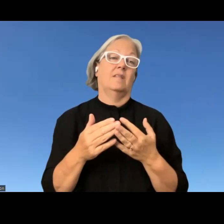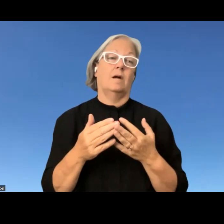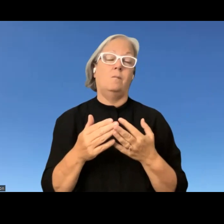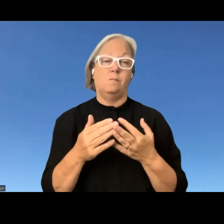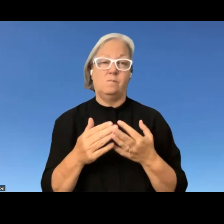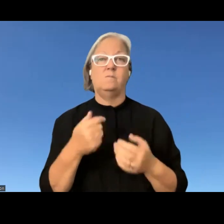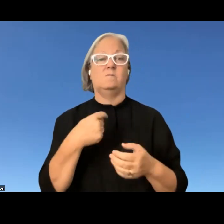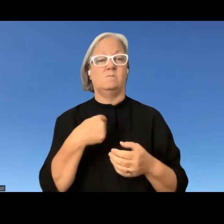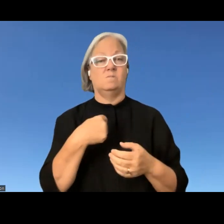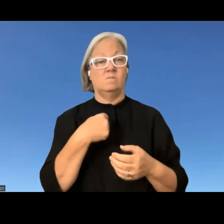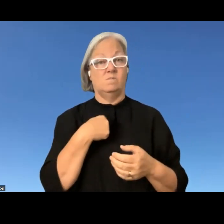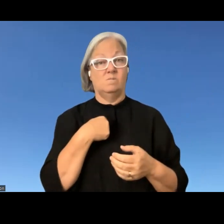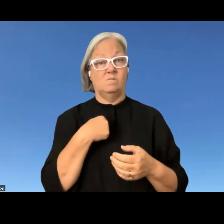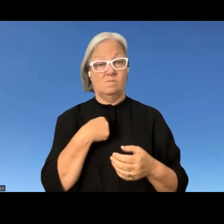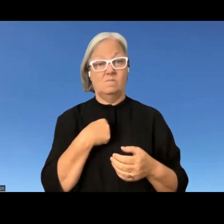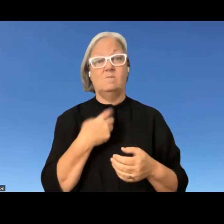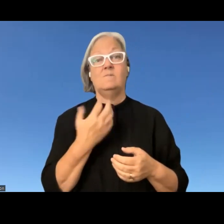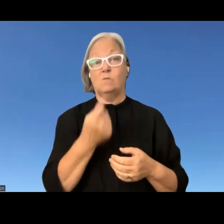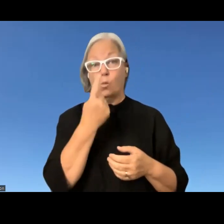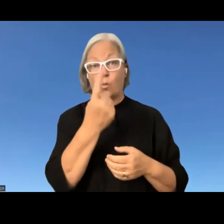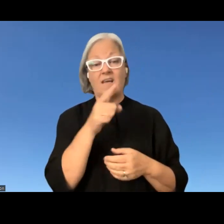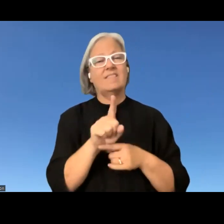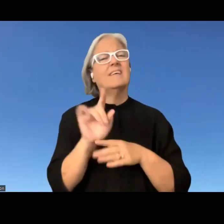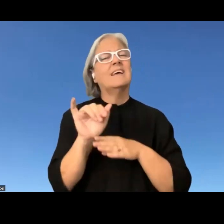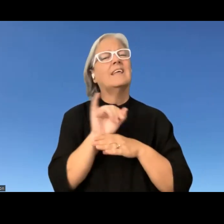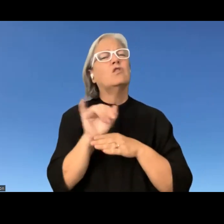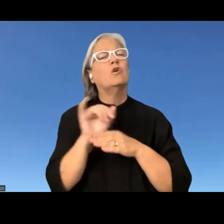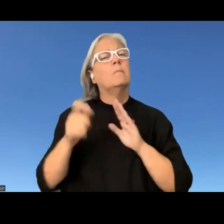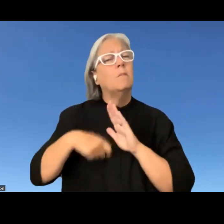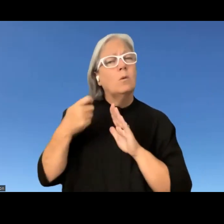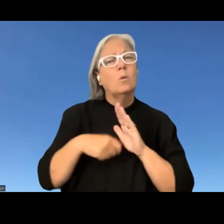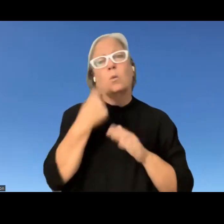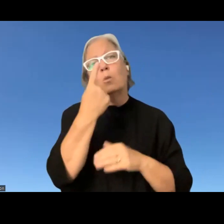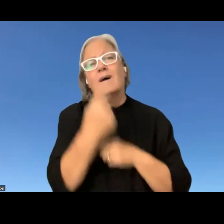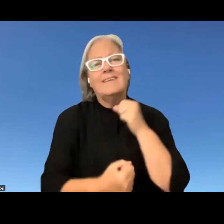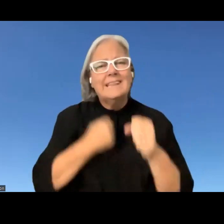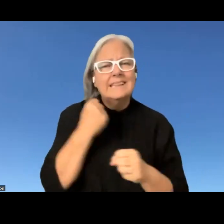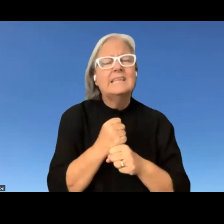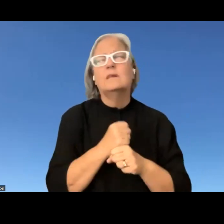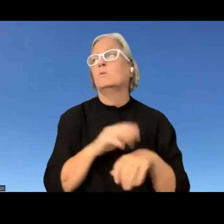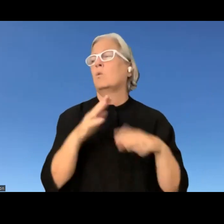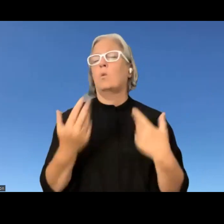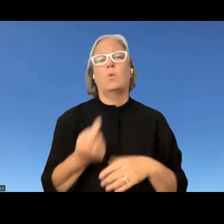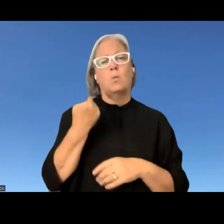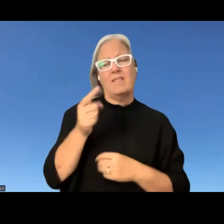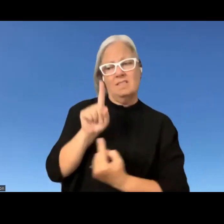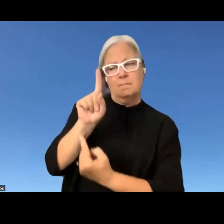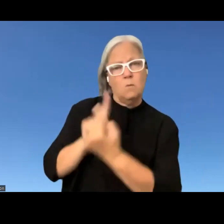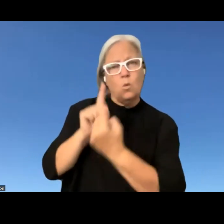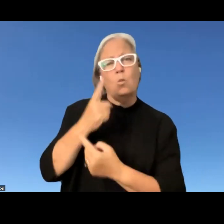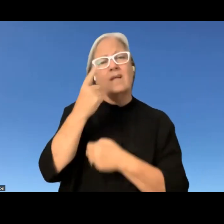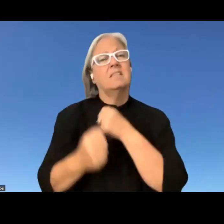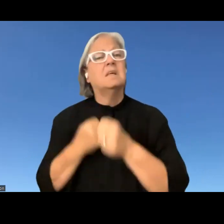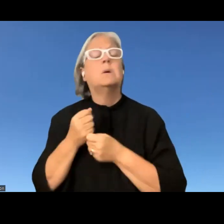award one internship program, for example, per year, or one mentoring program per year. It could be that there